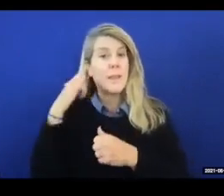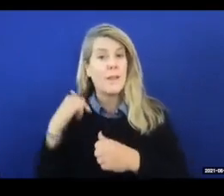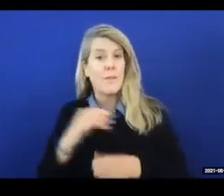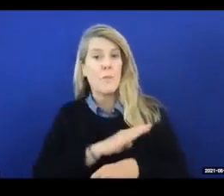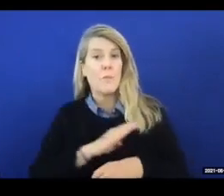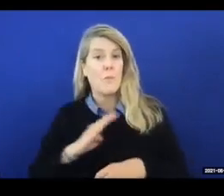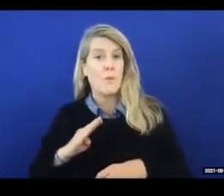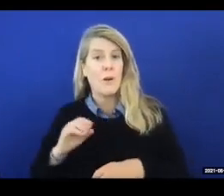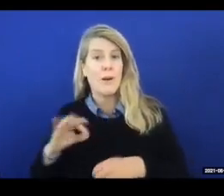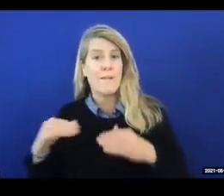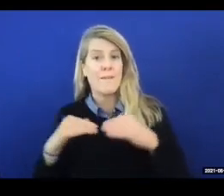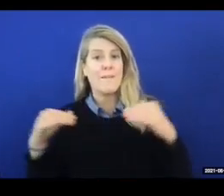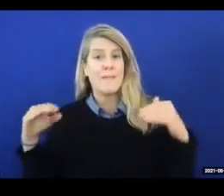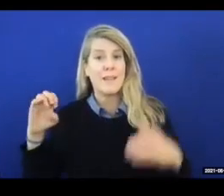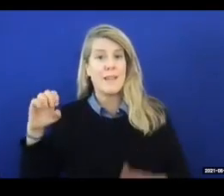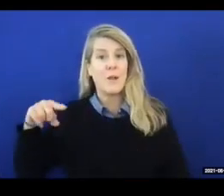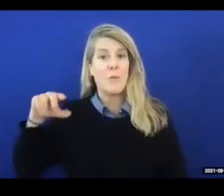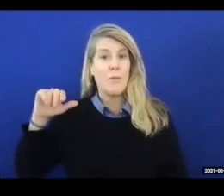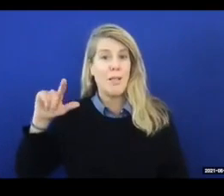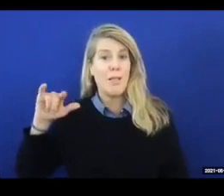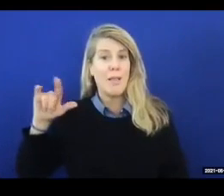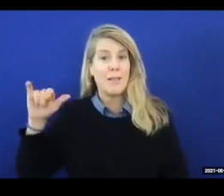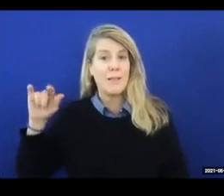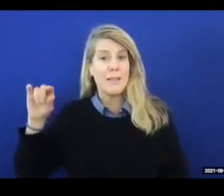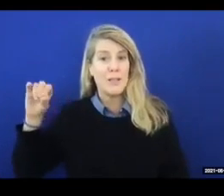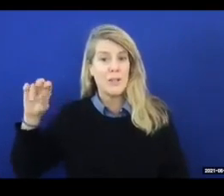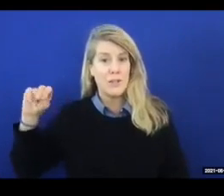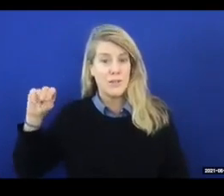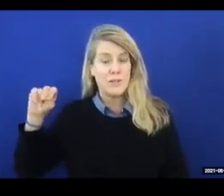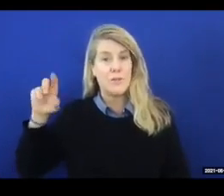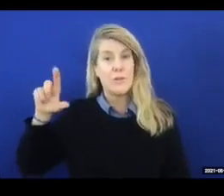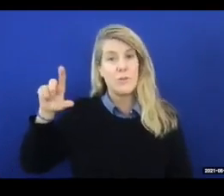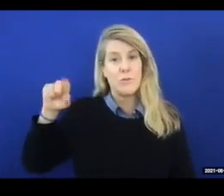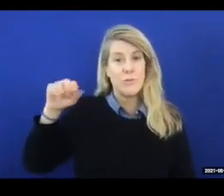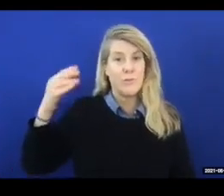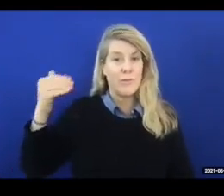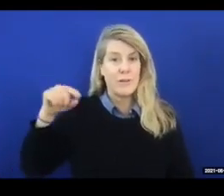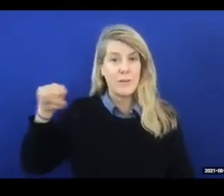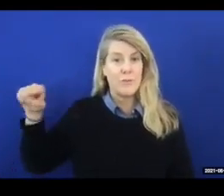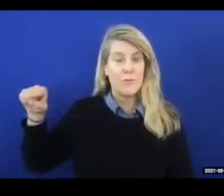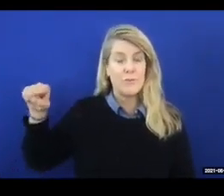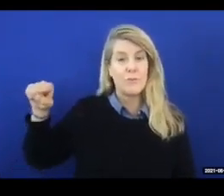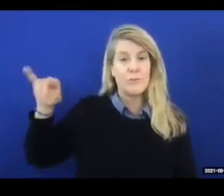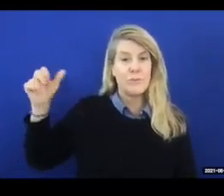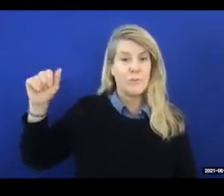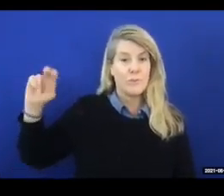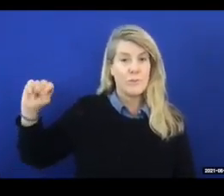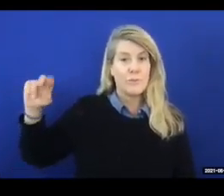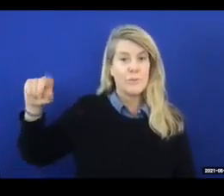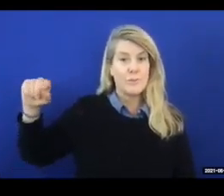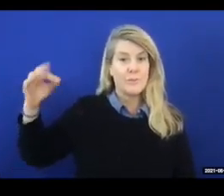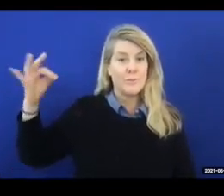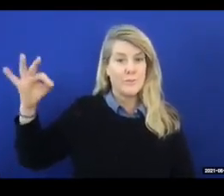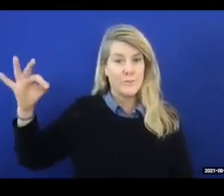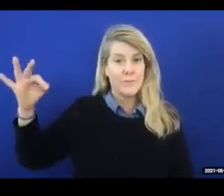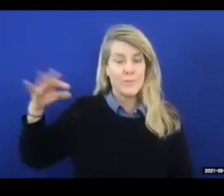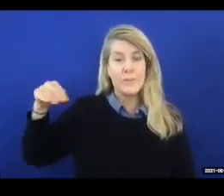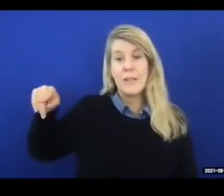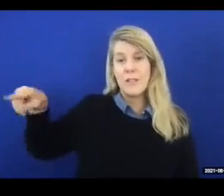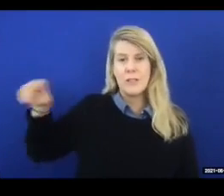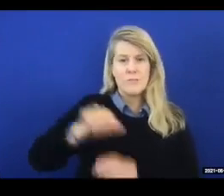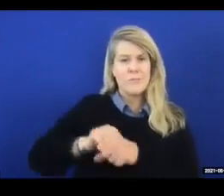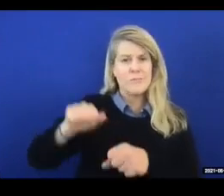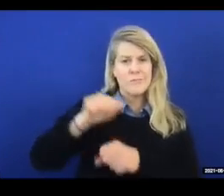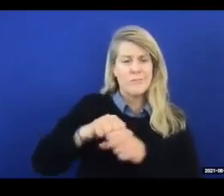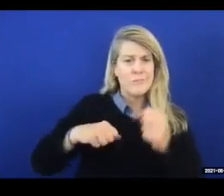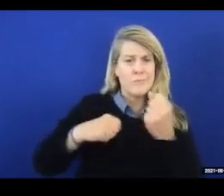California Board of Equalization from 2015 until January of 2019, and worked to protect the